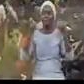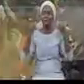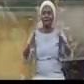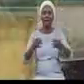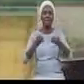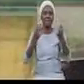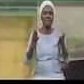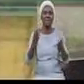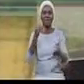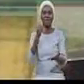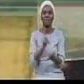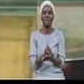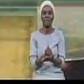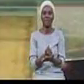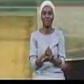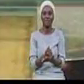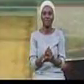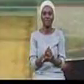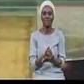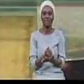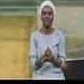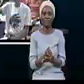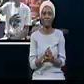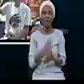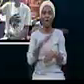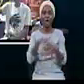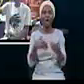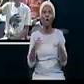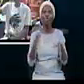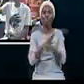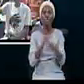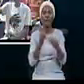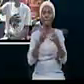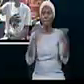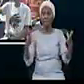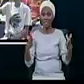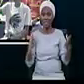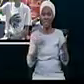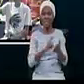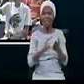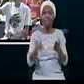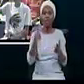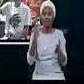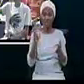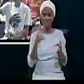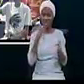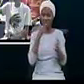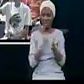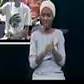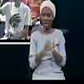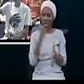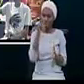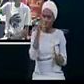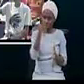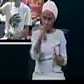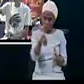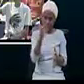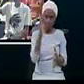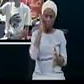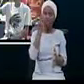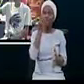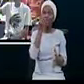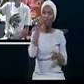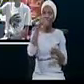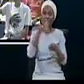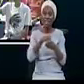verse 26. All sufficient plenty in verse 26. And ye shall eat in